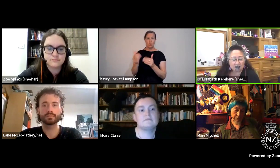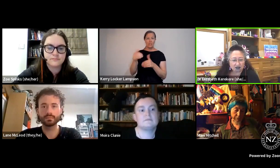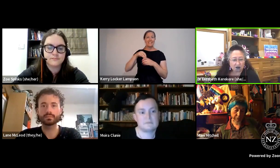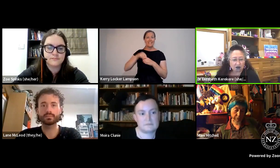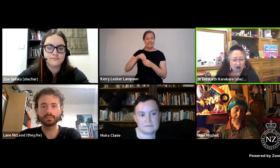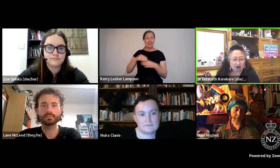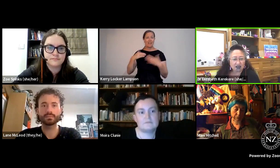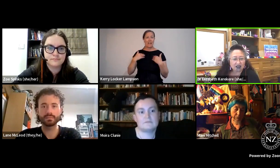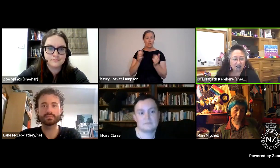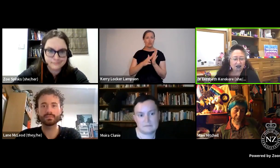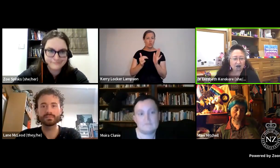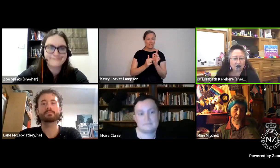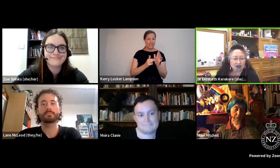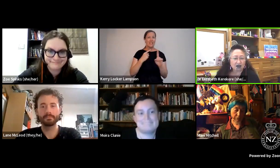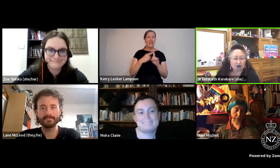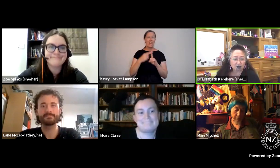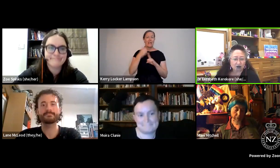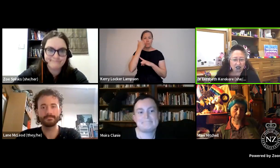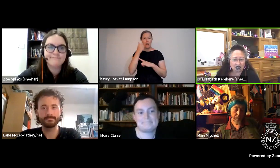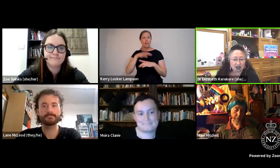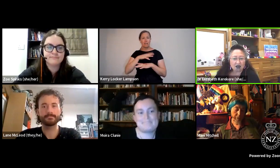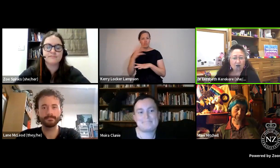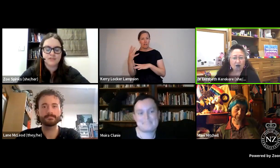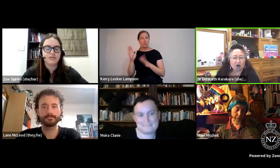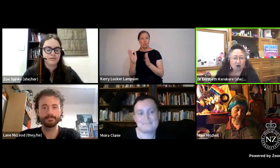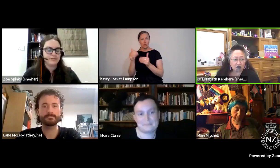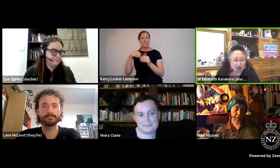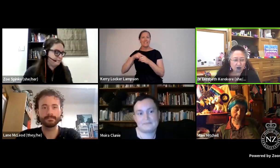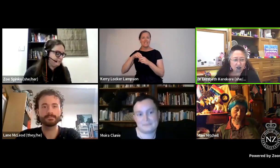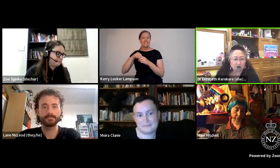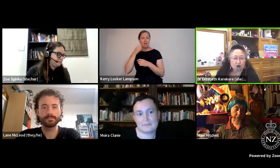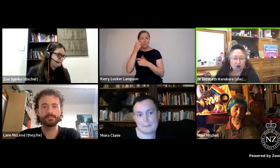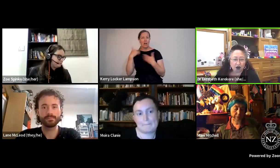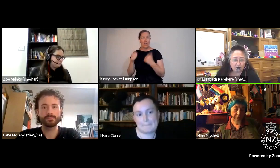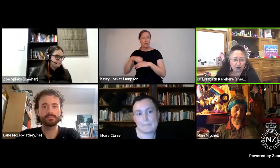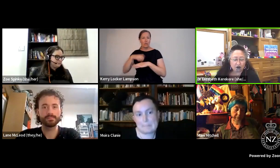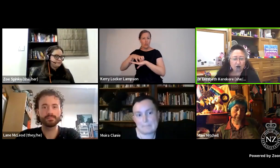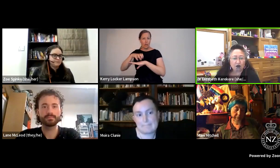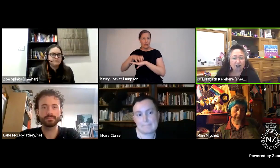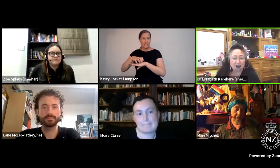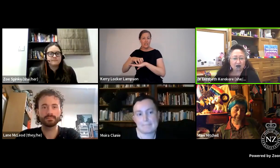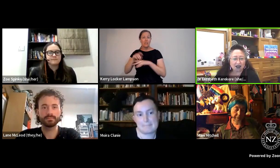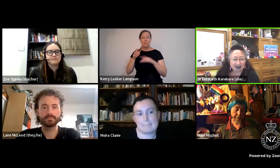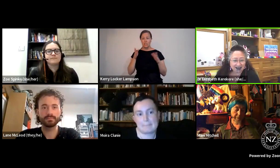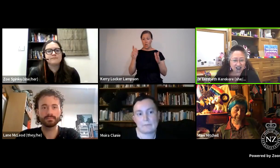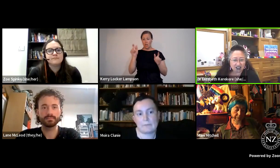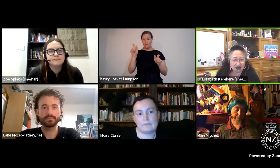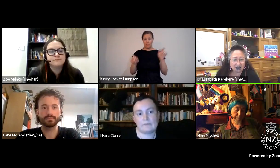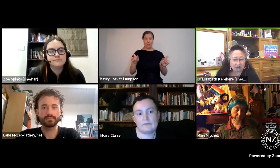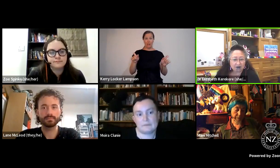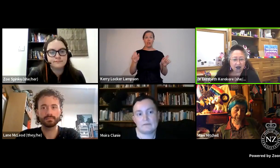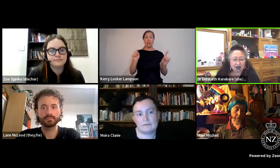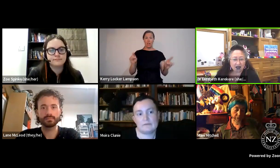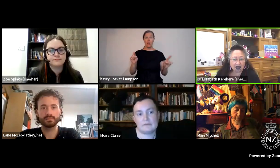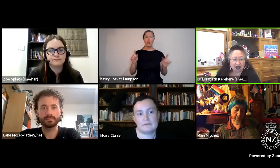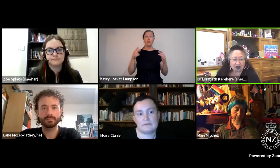be a Takatāpui unit inside the Māori Health Authority. People who are responsible for the overview of what that looks like